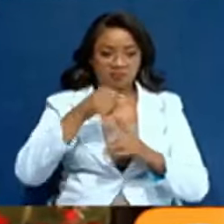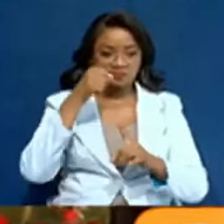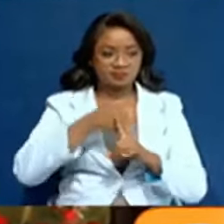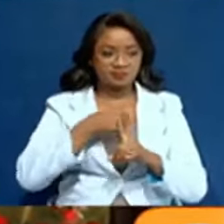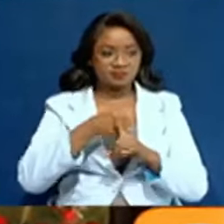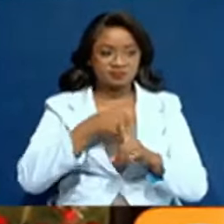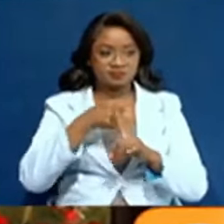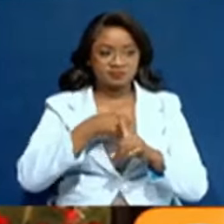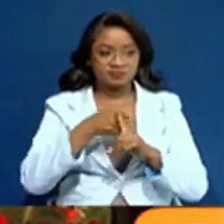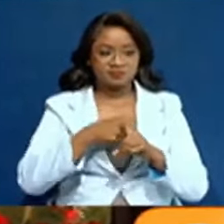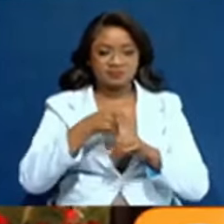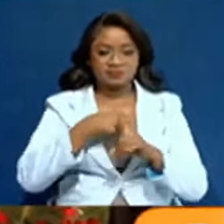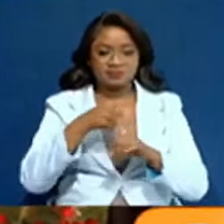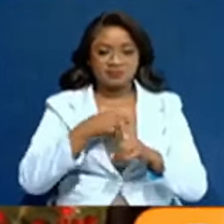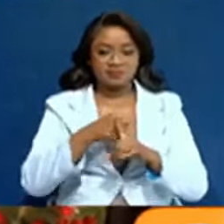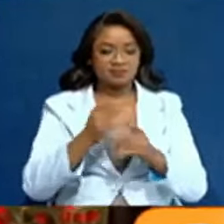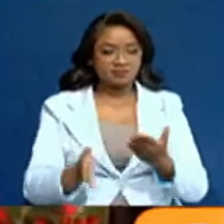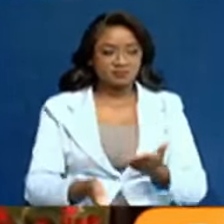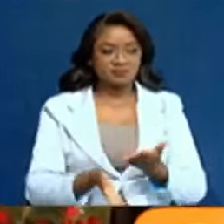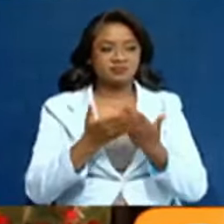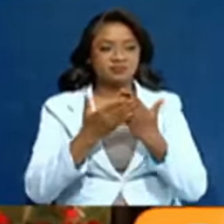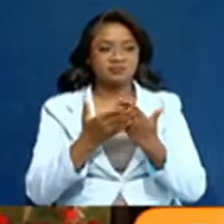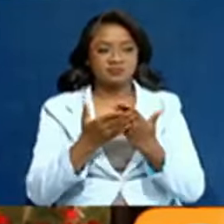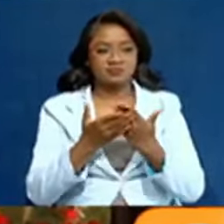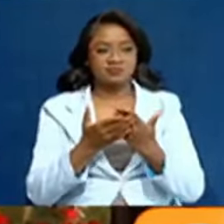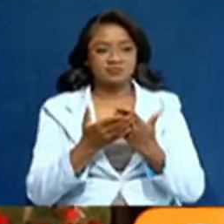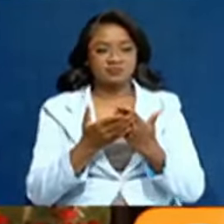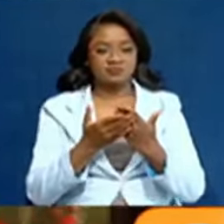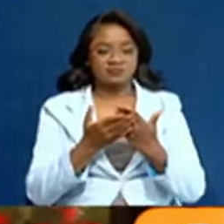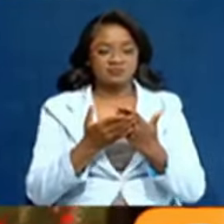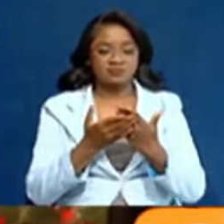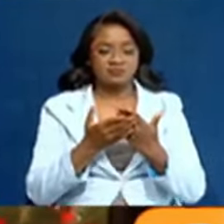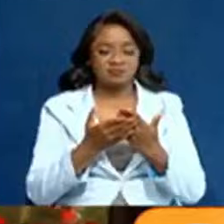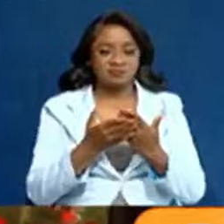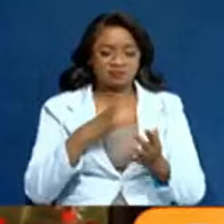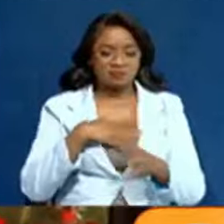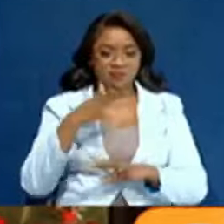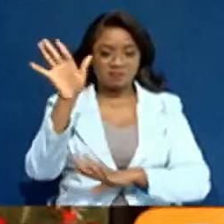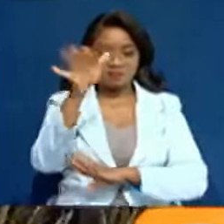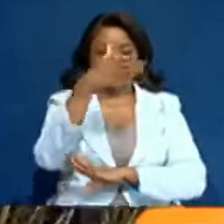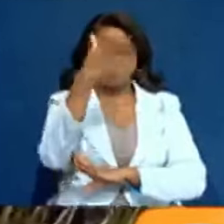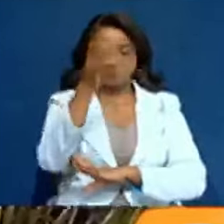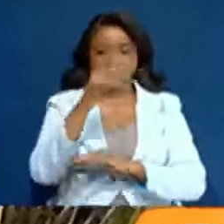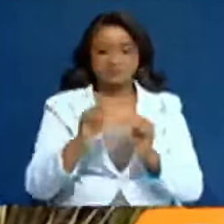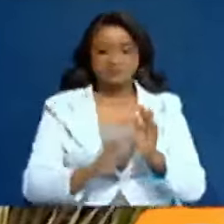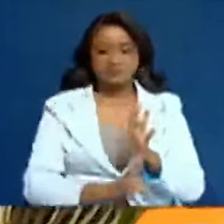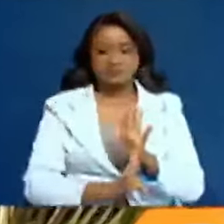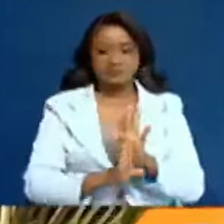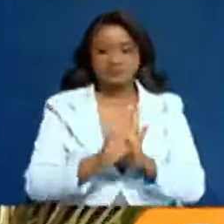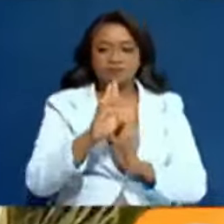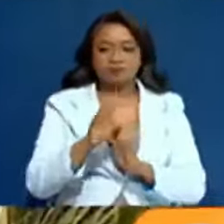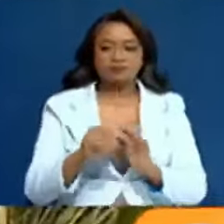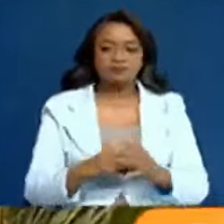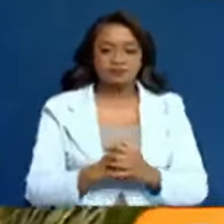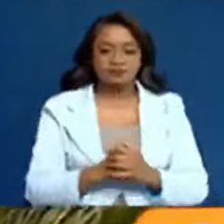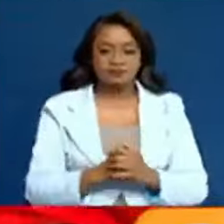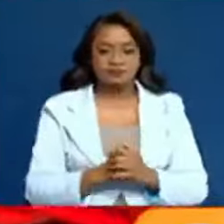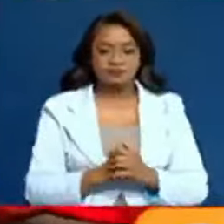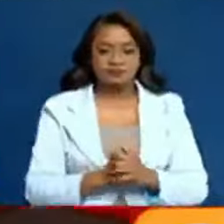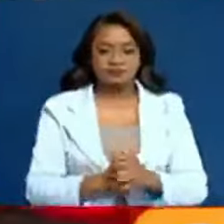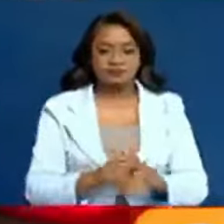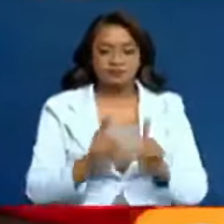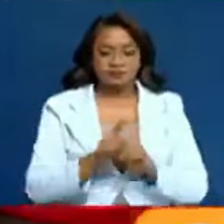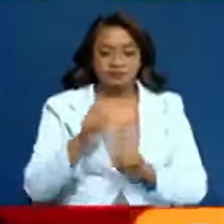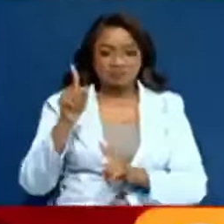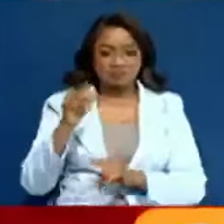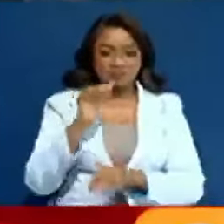fight to keep our flag high. NOC President Paul Tergat asked the